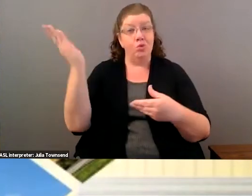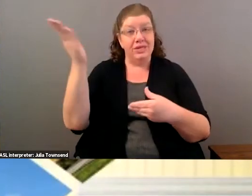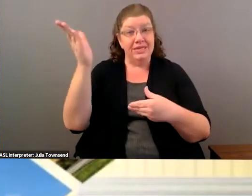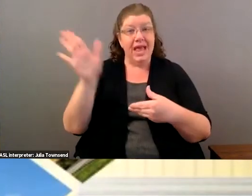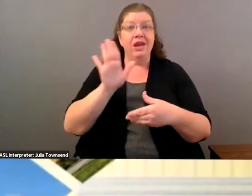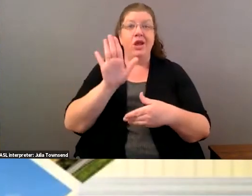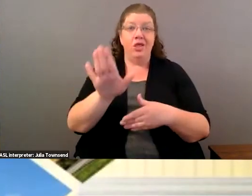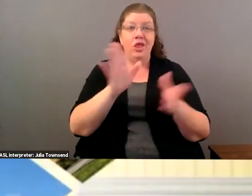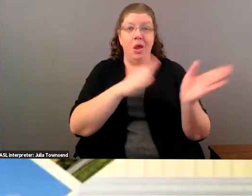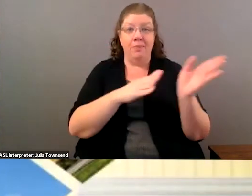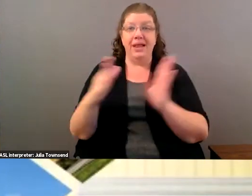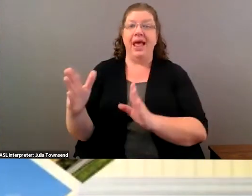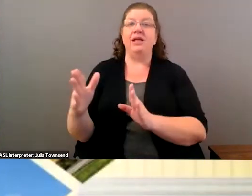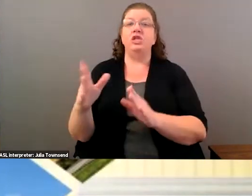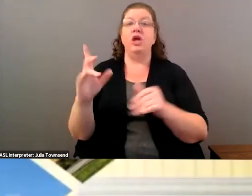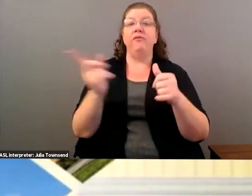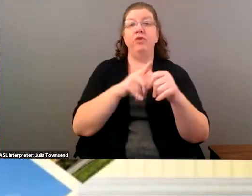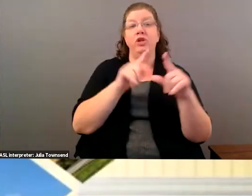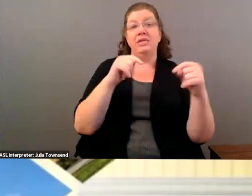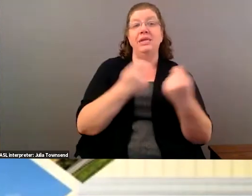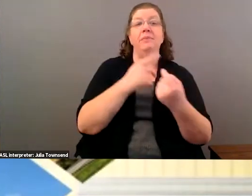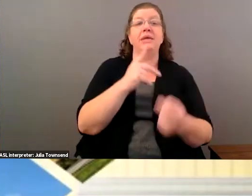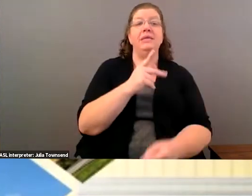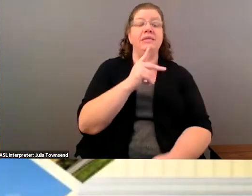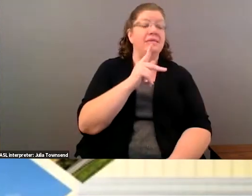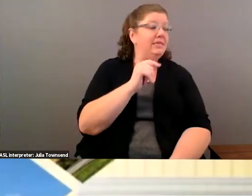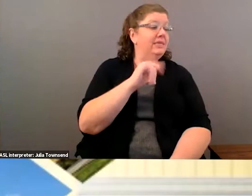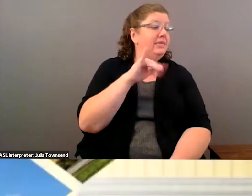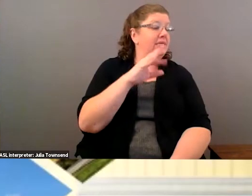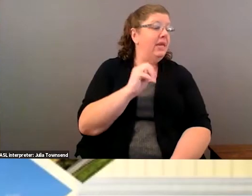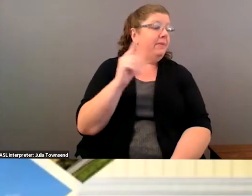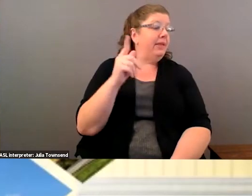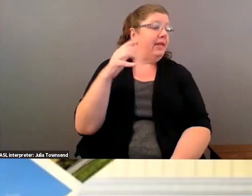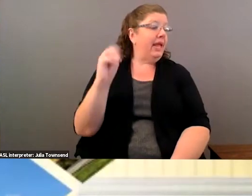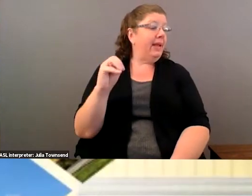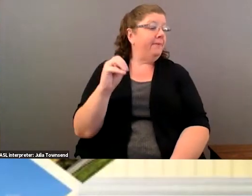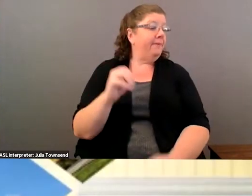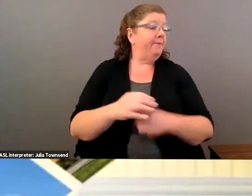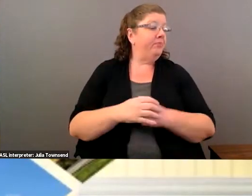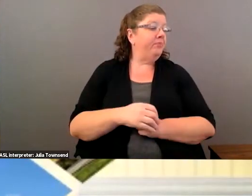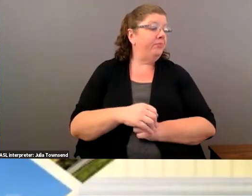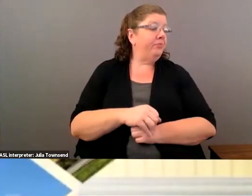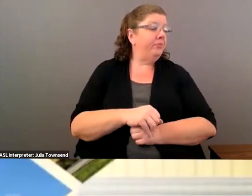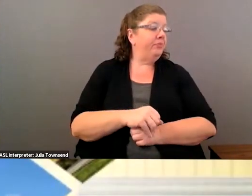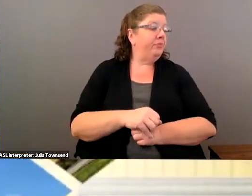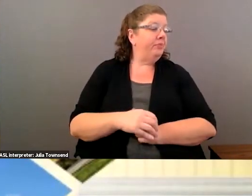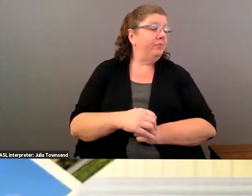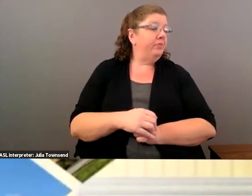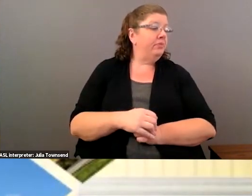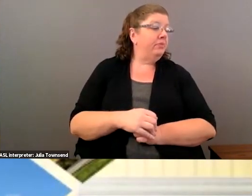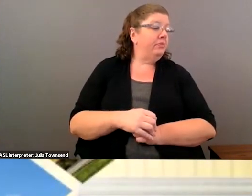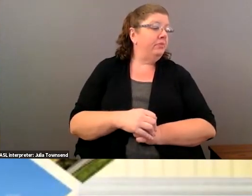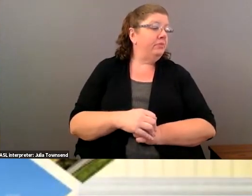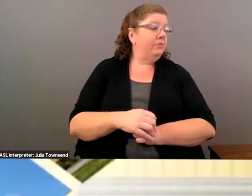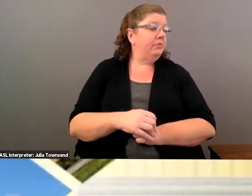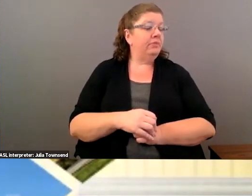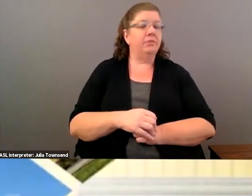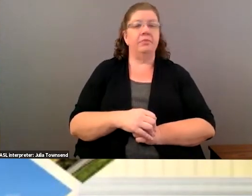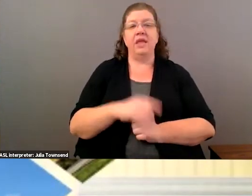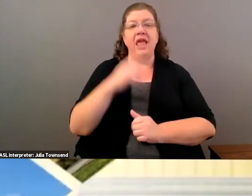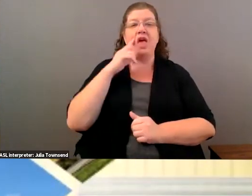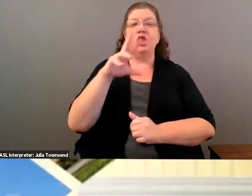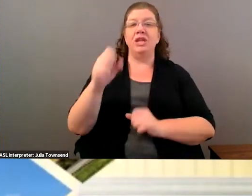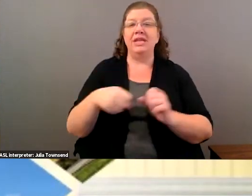Tatum. Our first teammate is Tim Kim. He is of TK Consulting, Inc. and has 30 years of experience